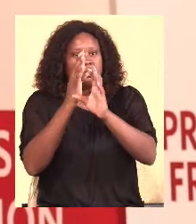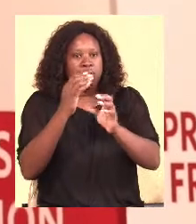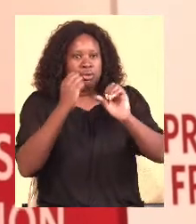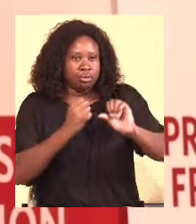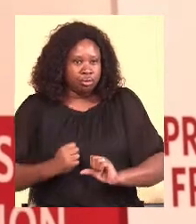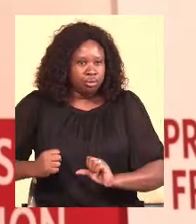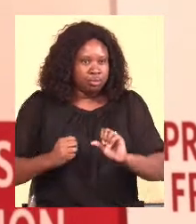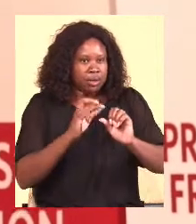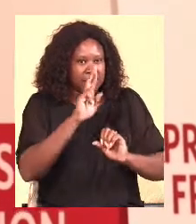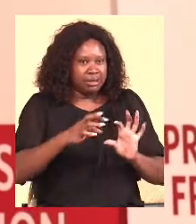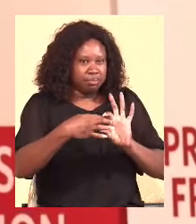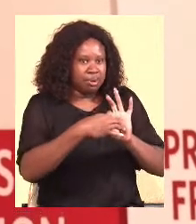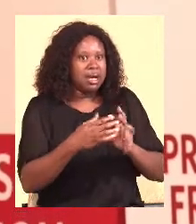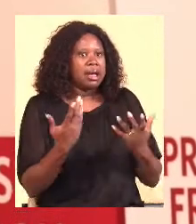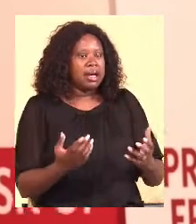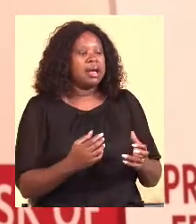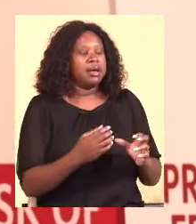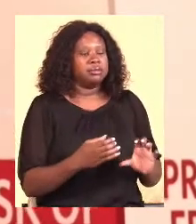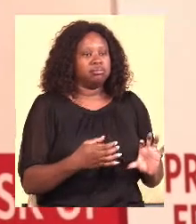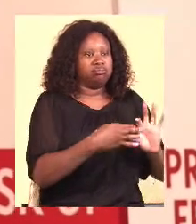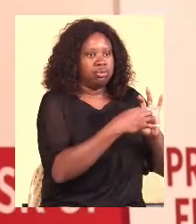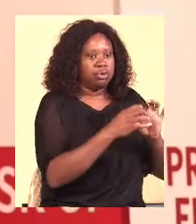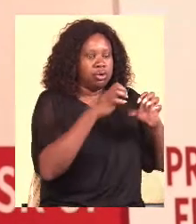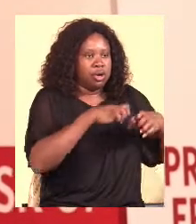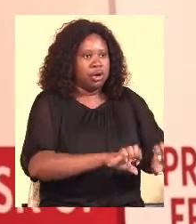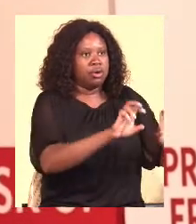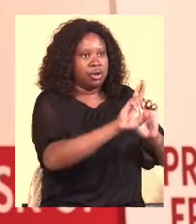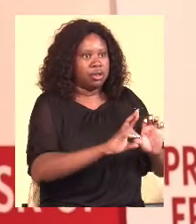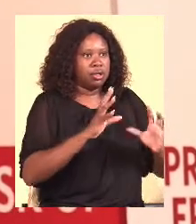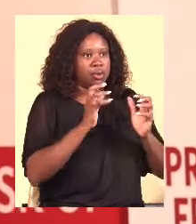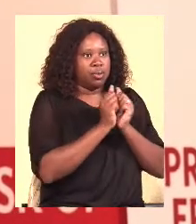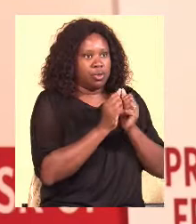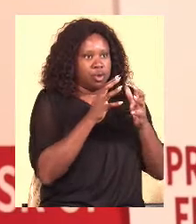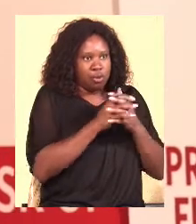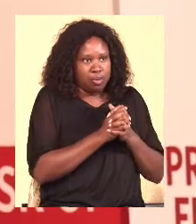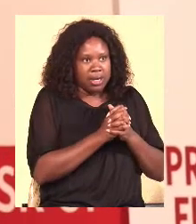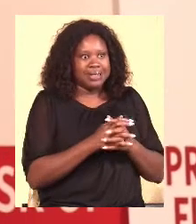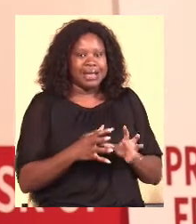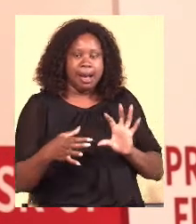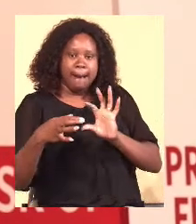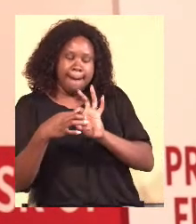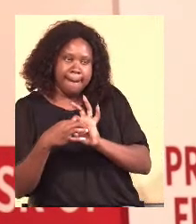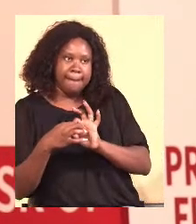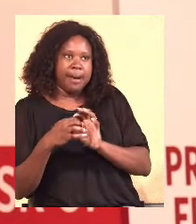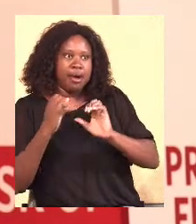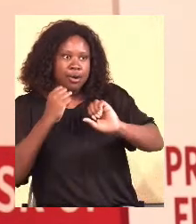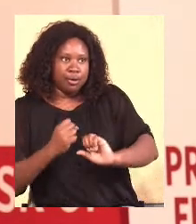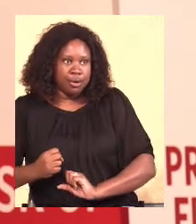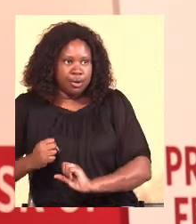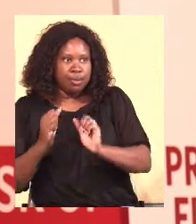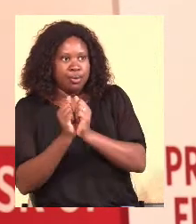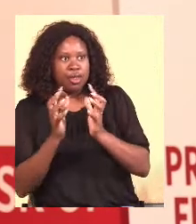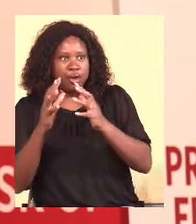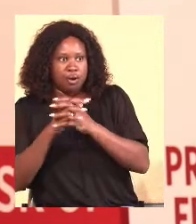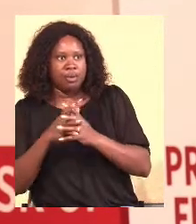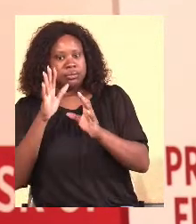and from Erongo regions. And I would like to call upon Namibians